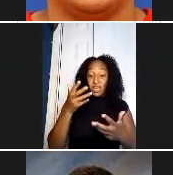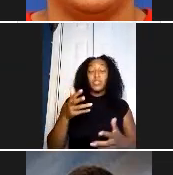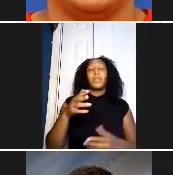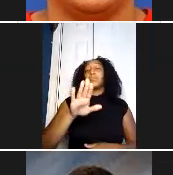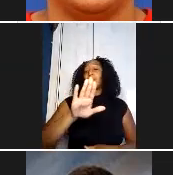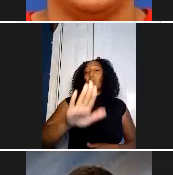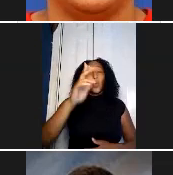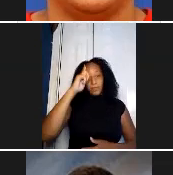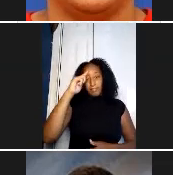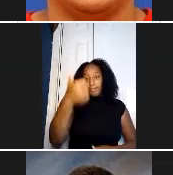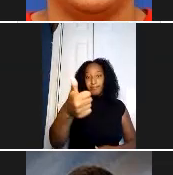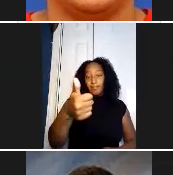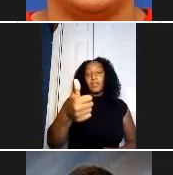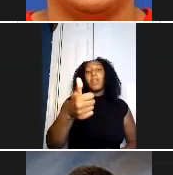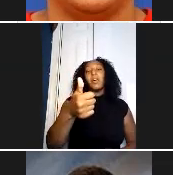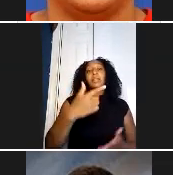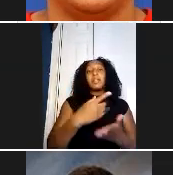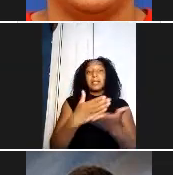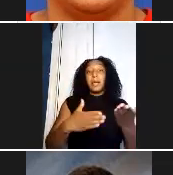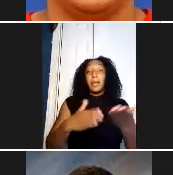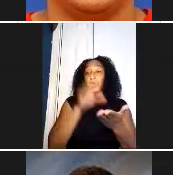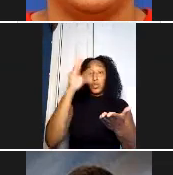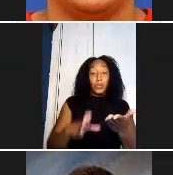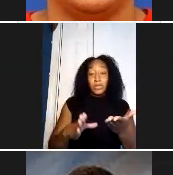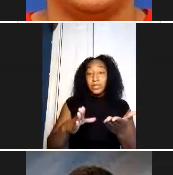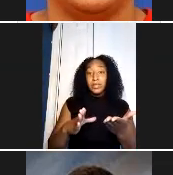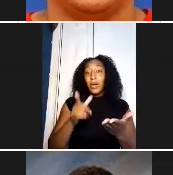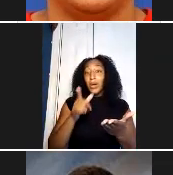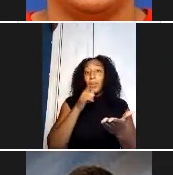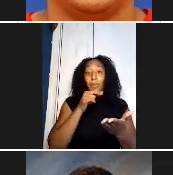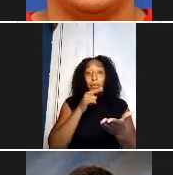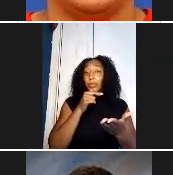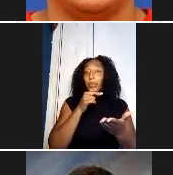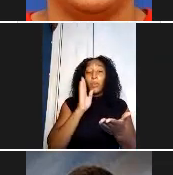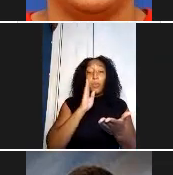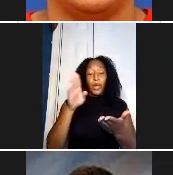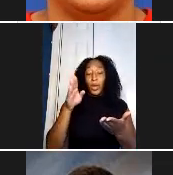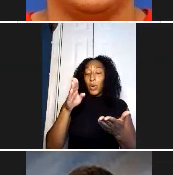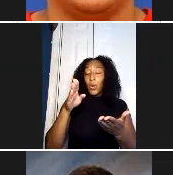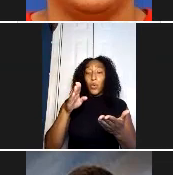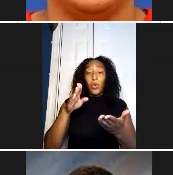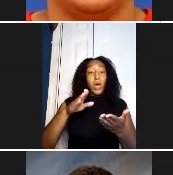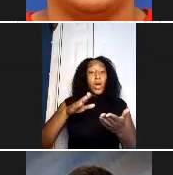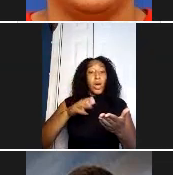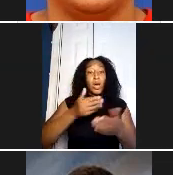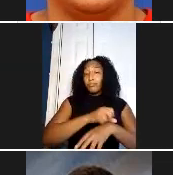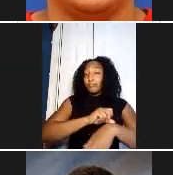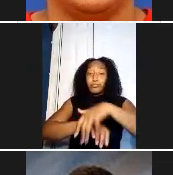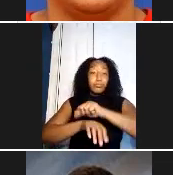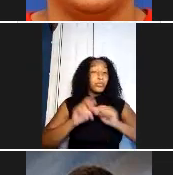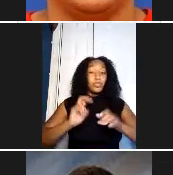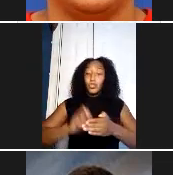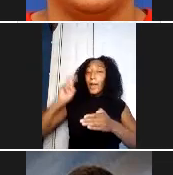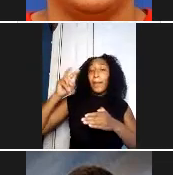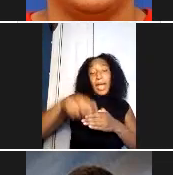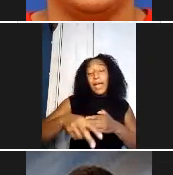judgment. There are some students who have no issue with going into the resources that I provided, looking at the videos, looking at the notes, and